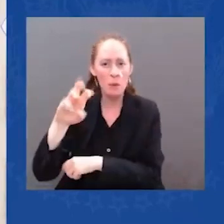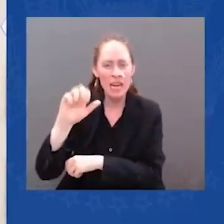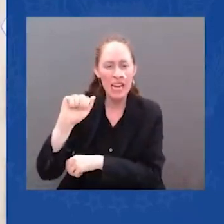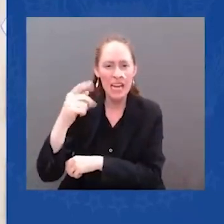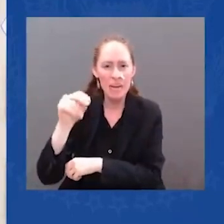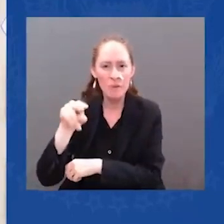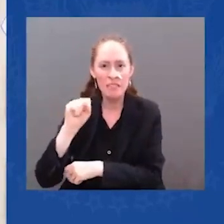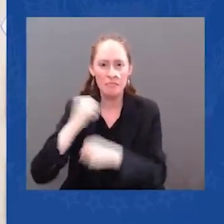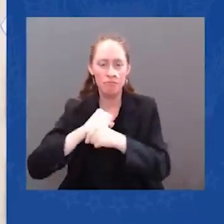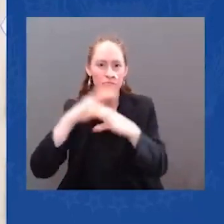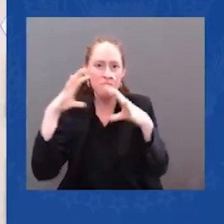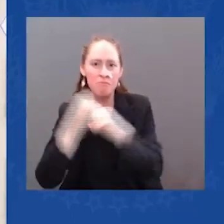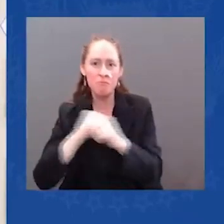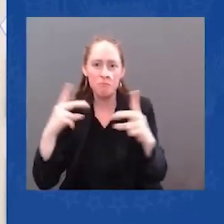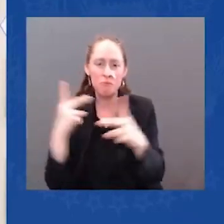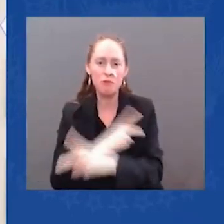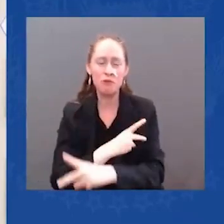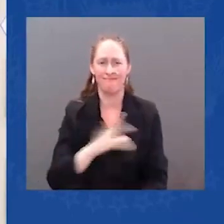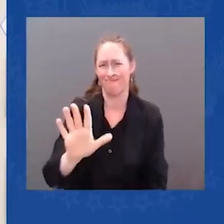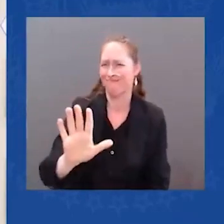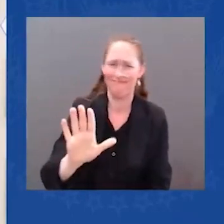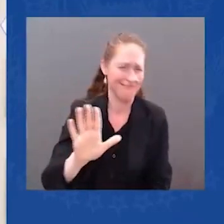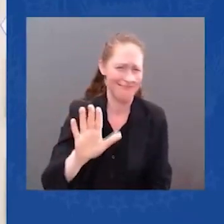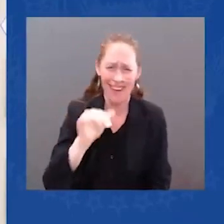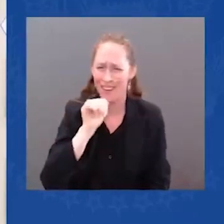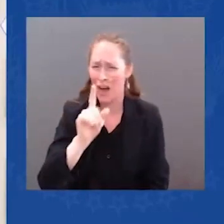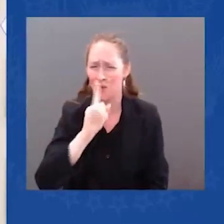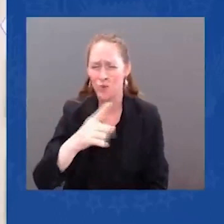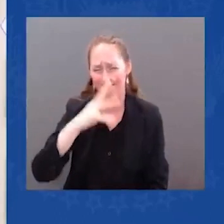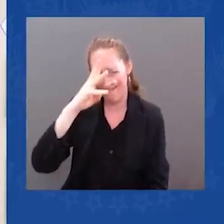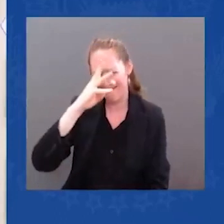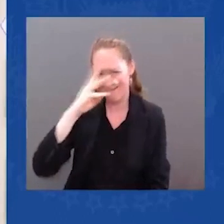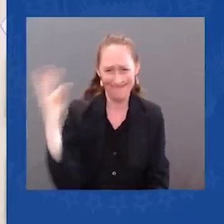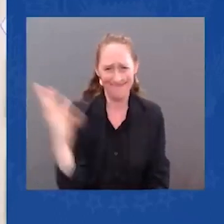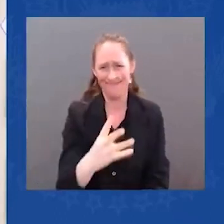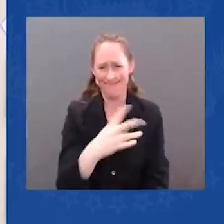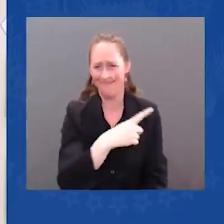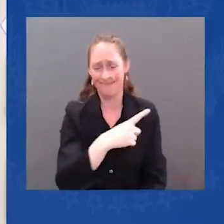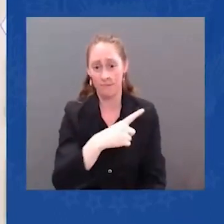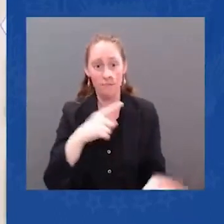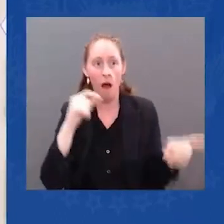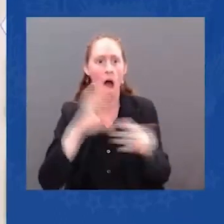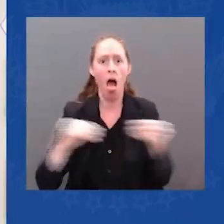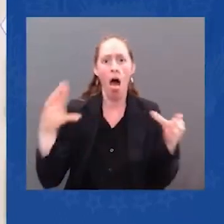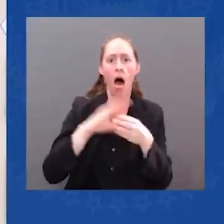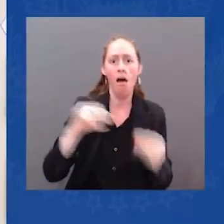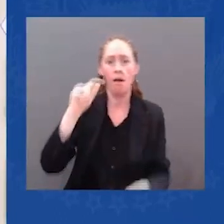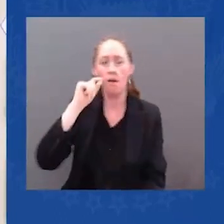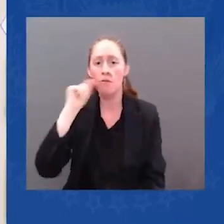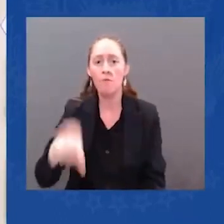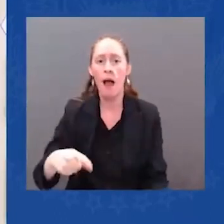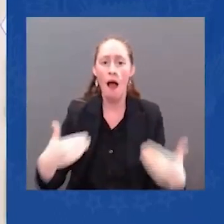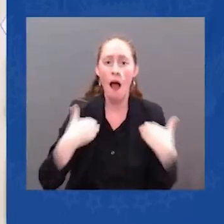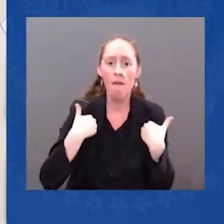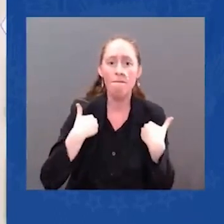also suggesting that Ukraine has biological and chemical weapons in Ukraine. That's a clear sign he's